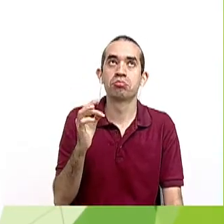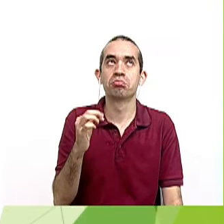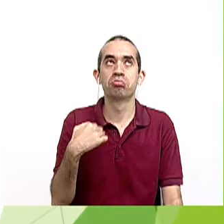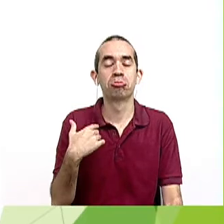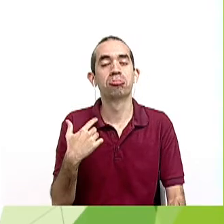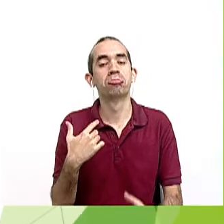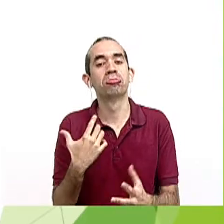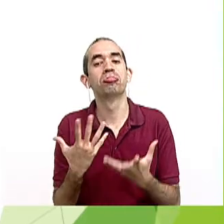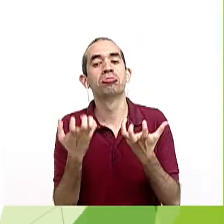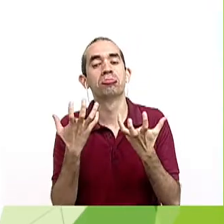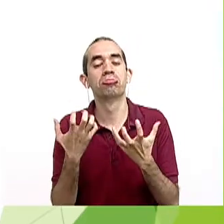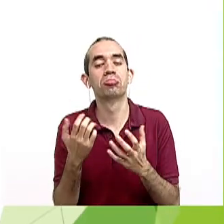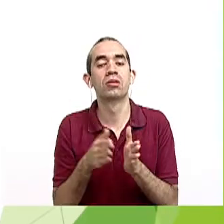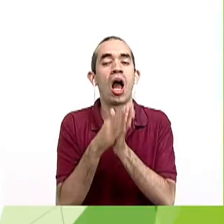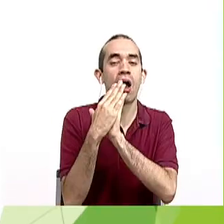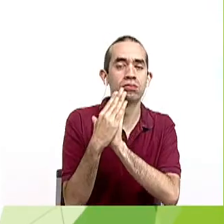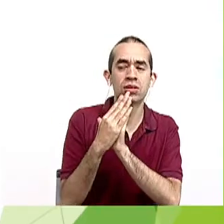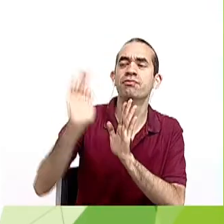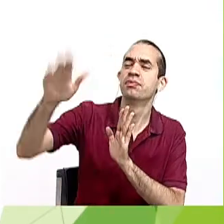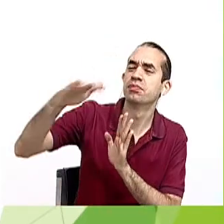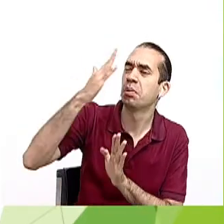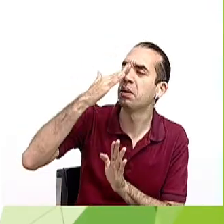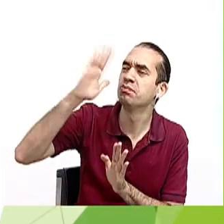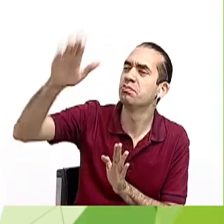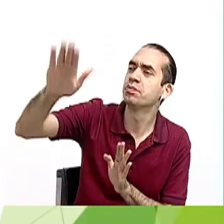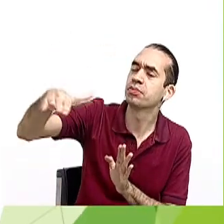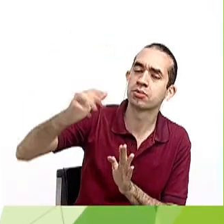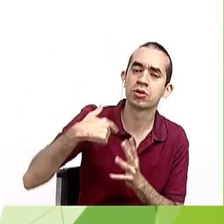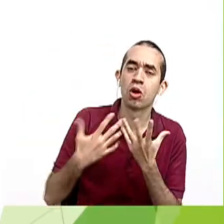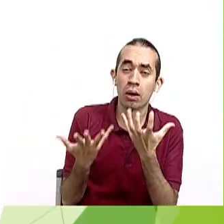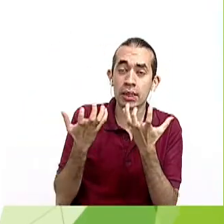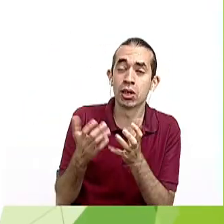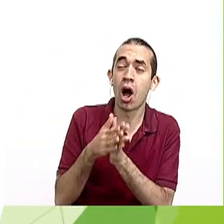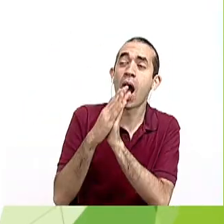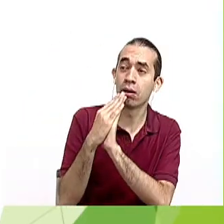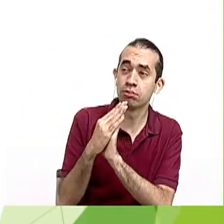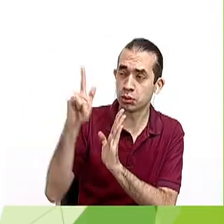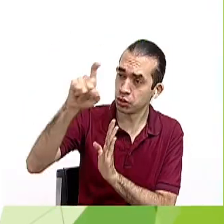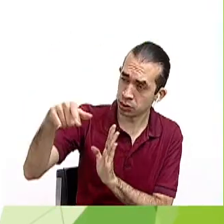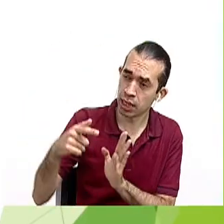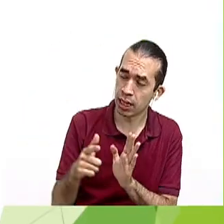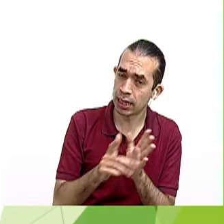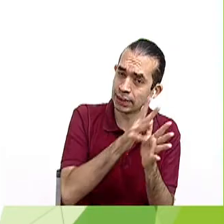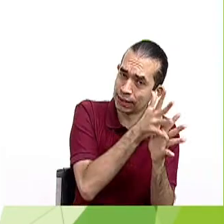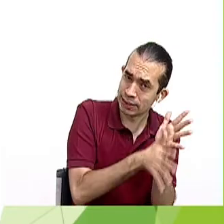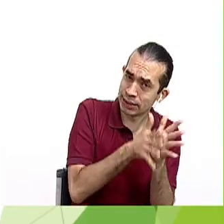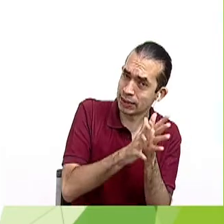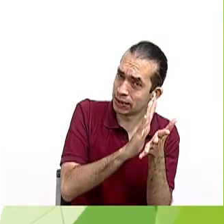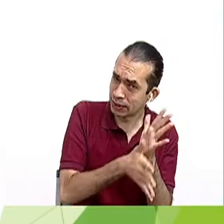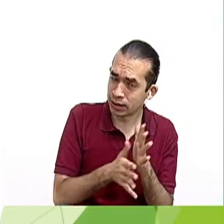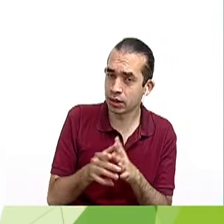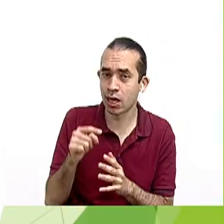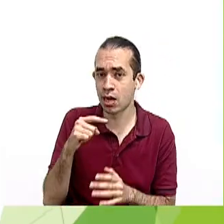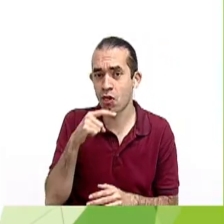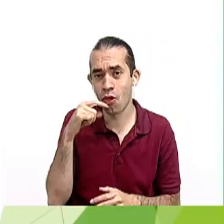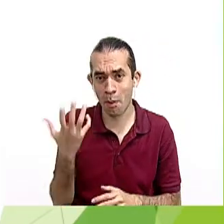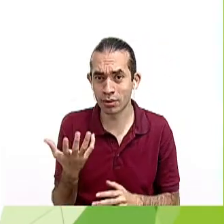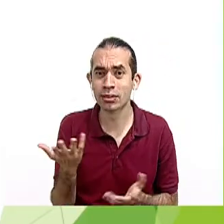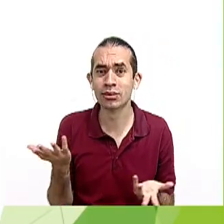a sandwich. Mom, I want a sandwich. Do we have any cheese or any